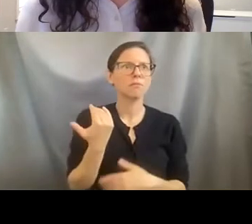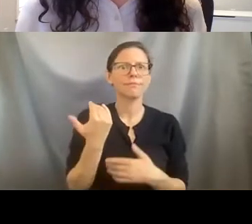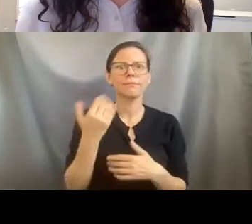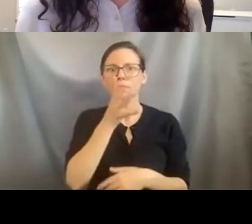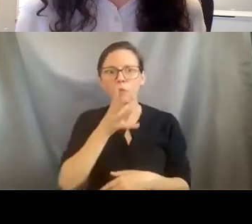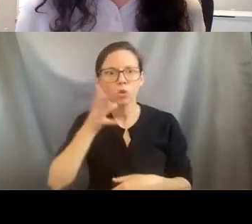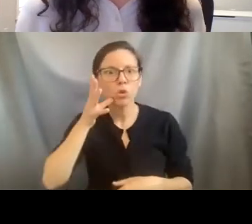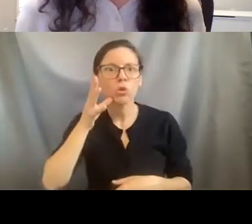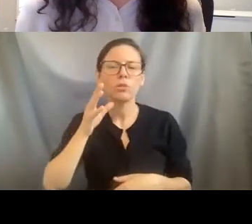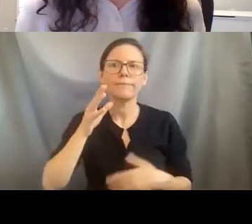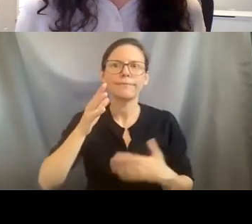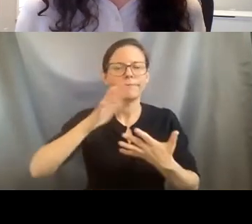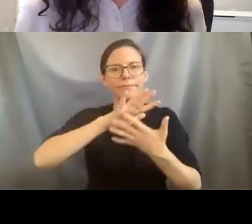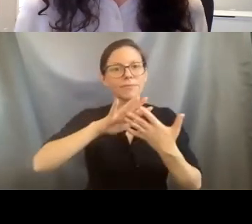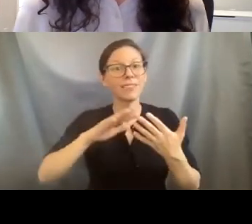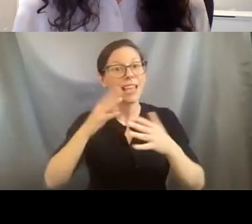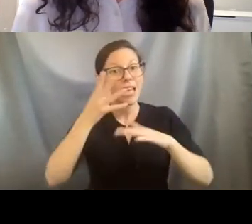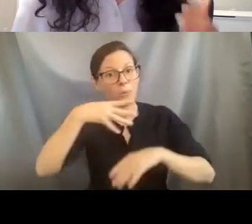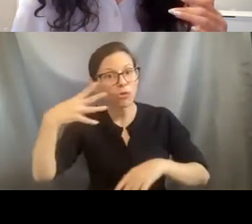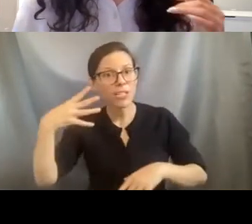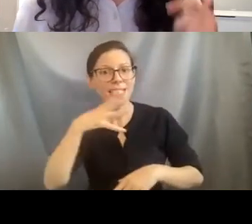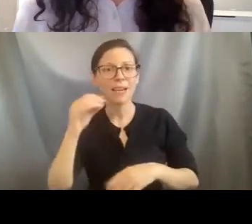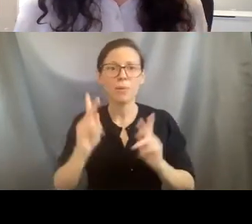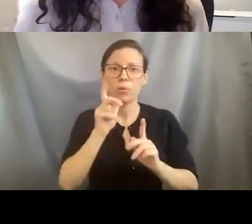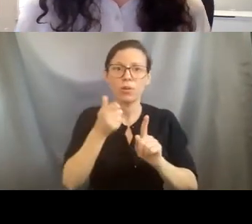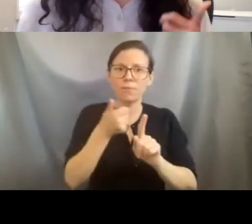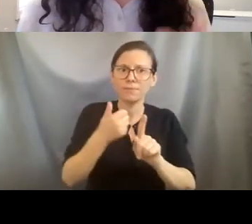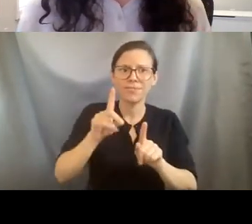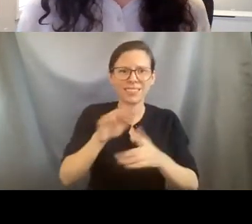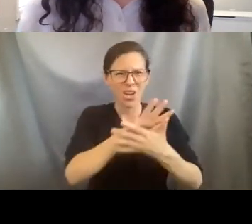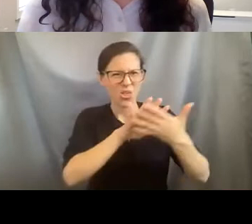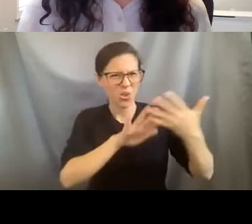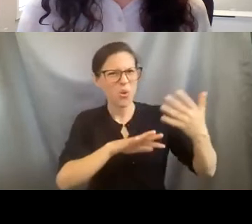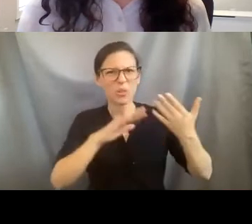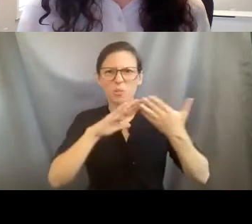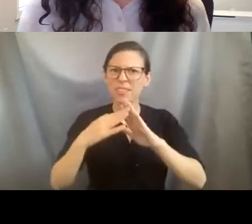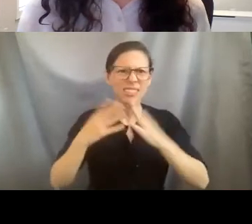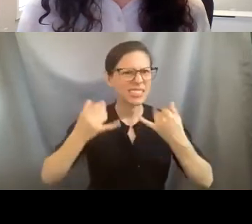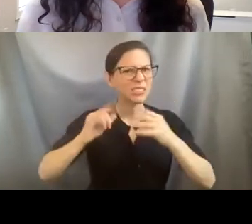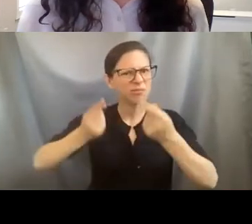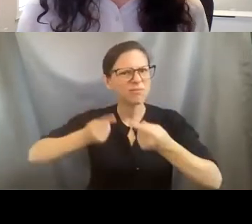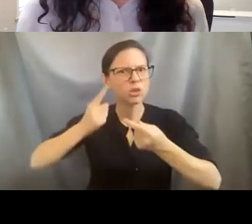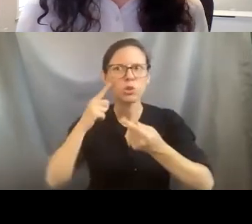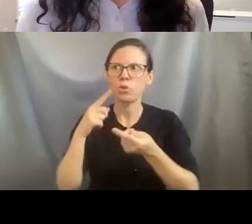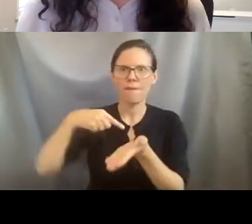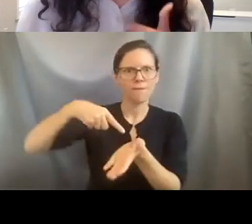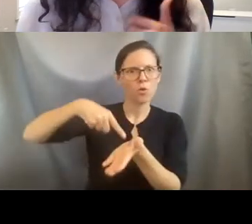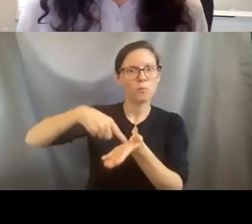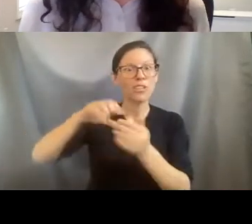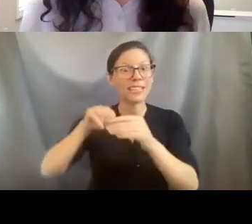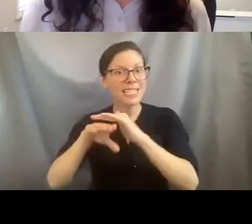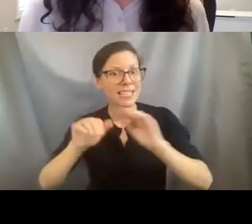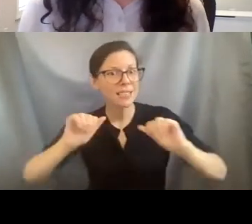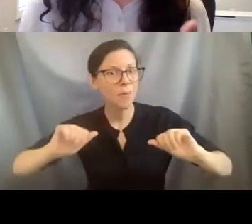communities, immigrants, and people with disabilities. And so, Kenda, I'd like to start with you. You know, would you share, you know,